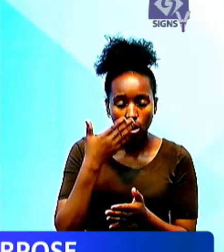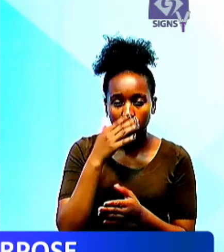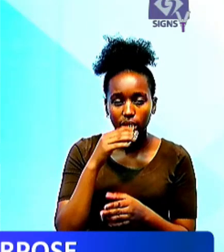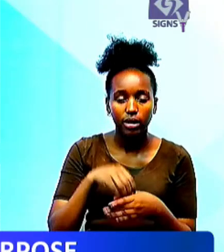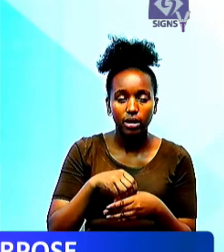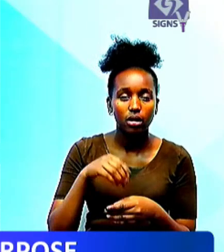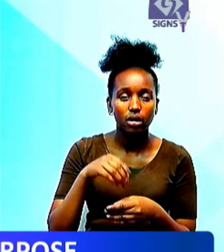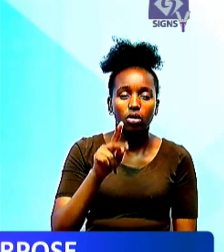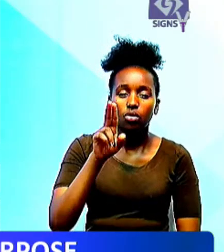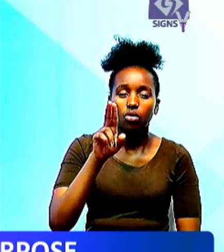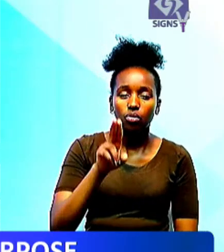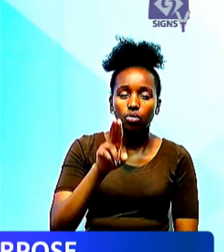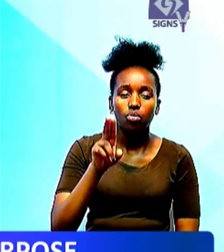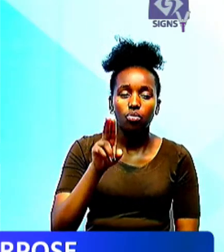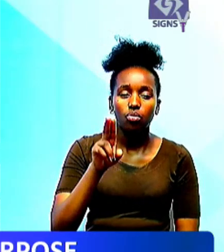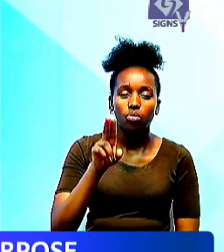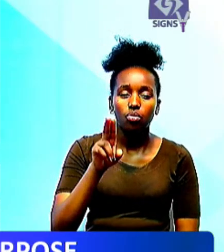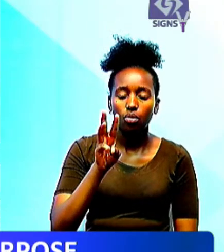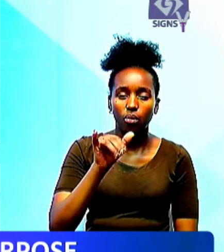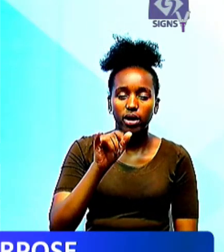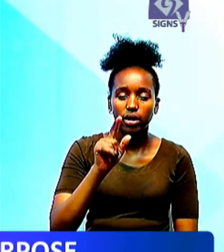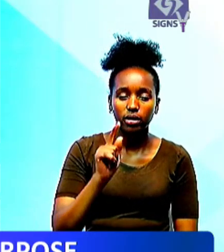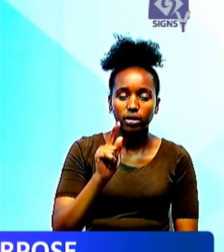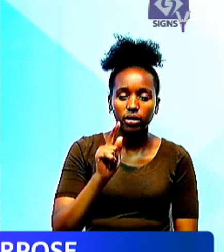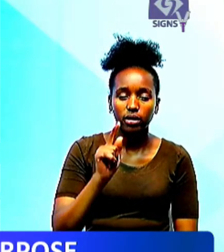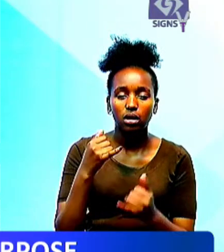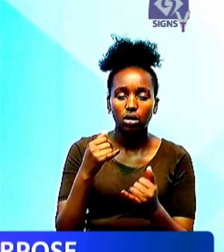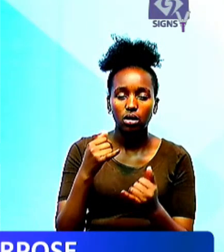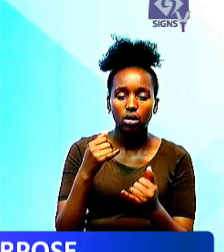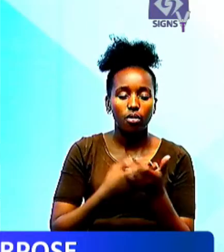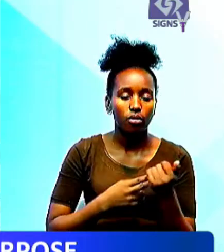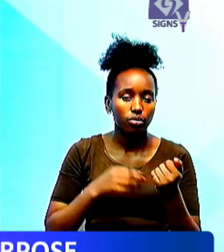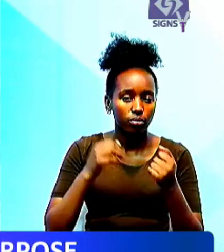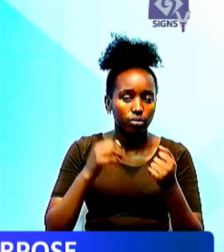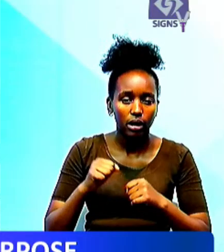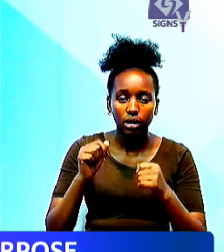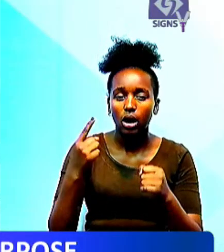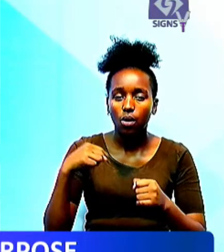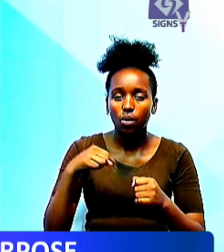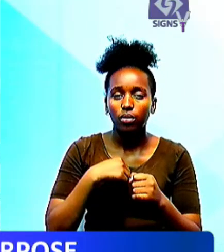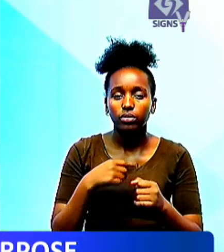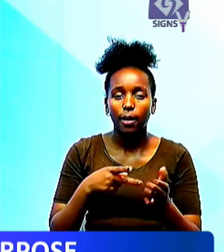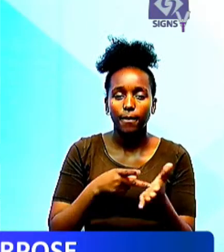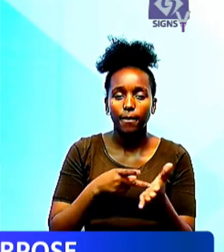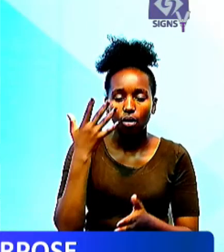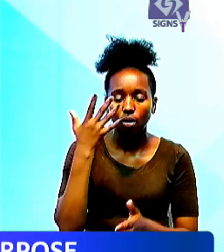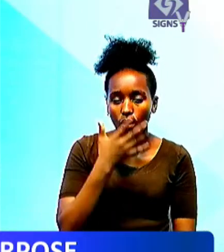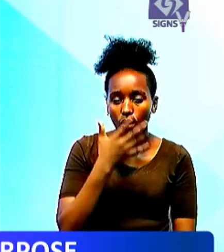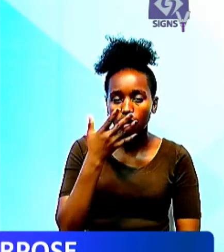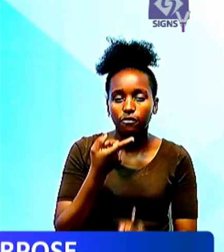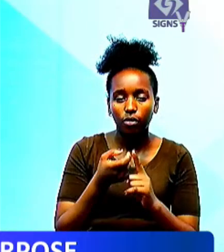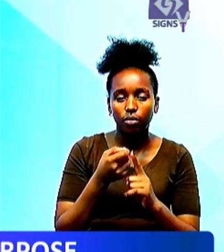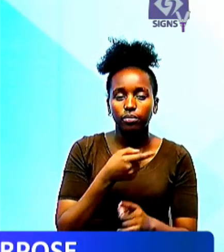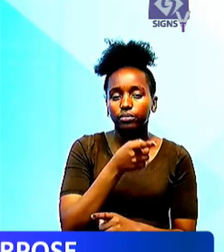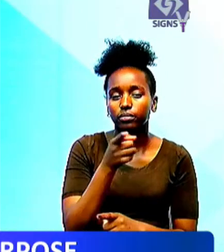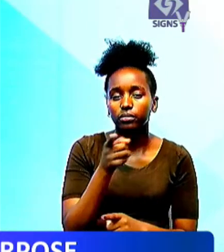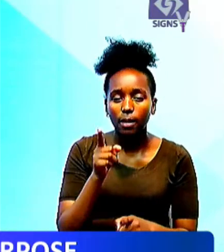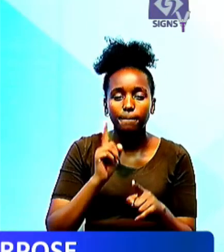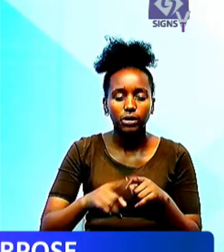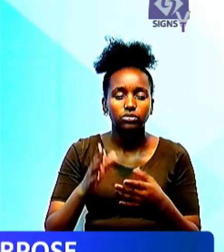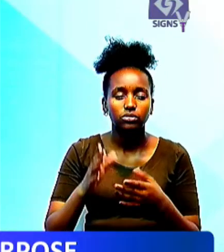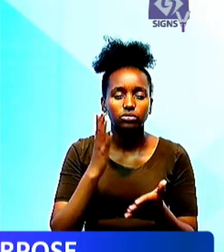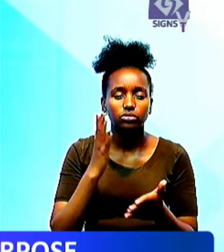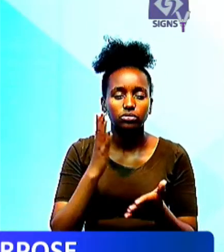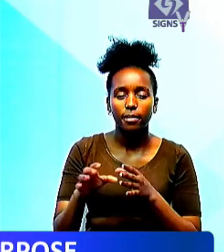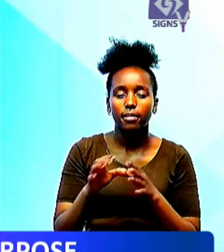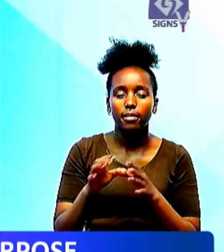a contract and say we'll be buying oil from you people, even if the market prices change. We are signing a